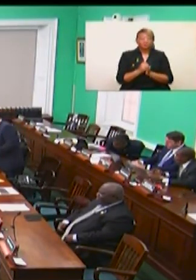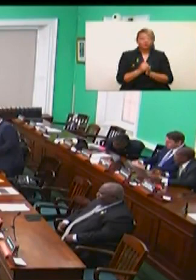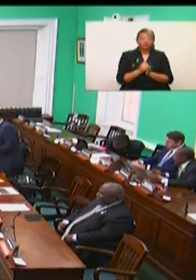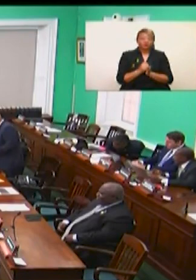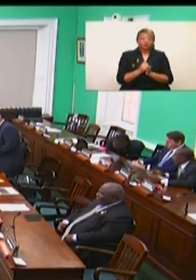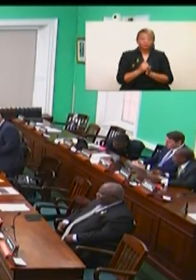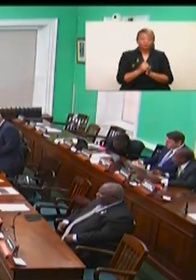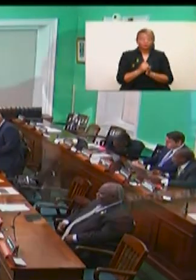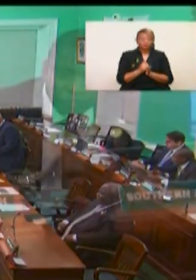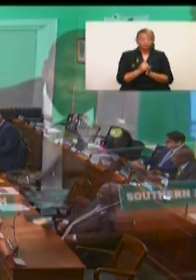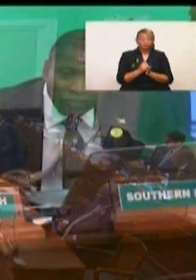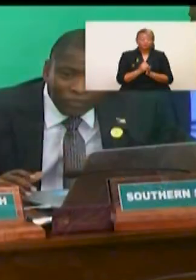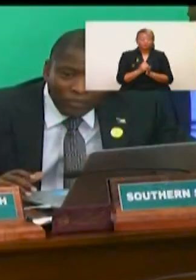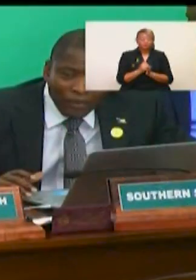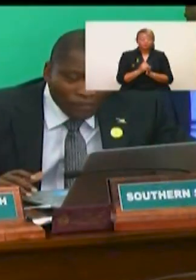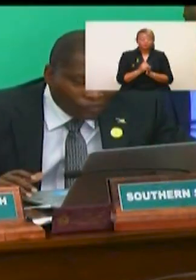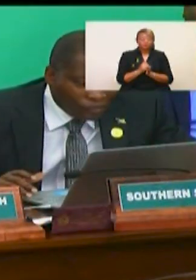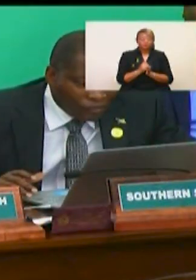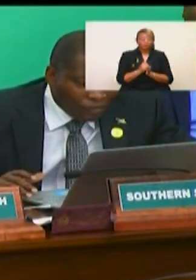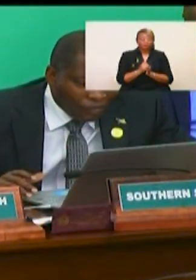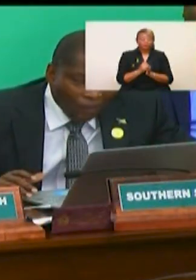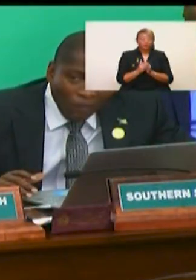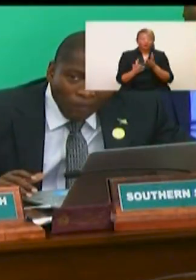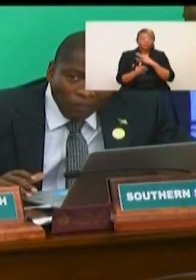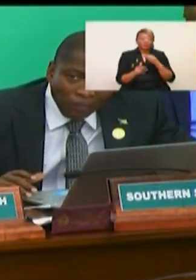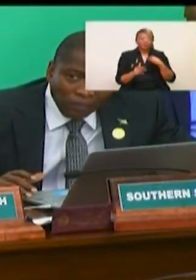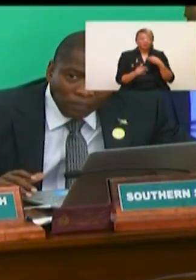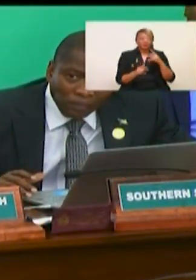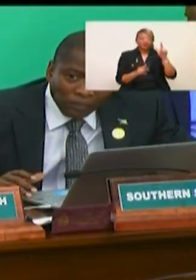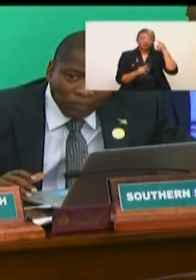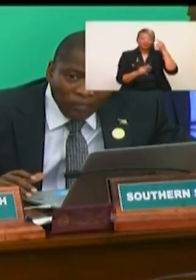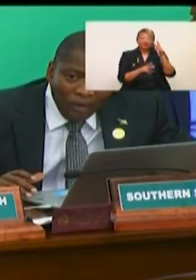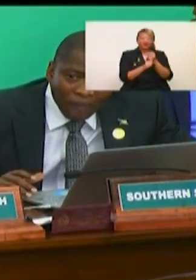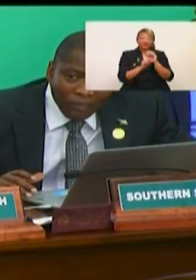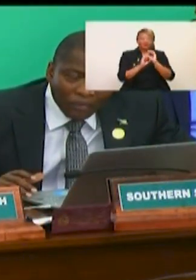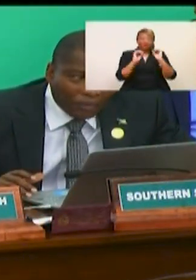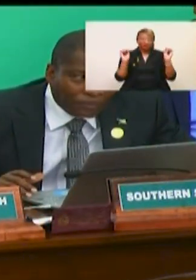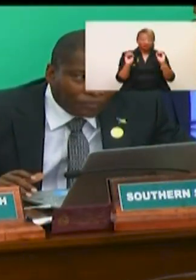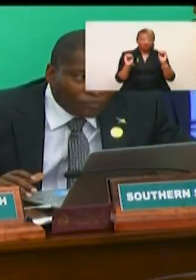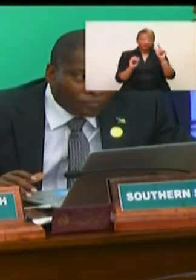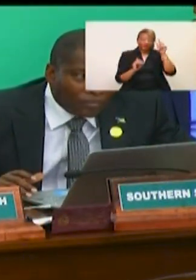And you want to point out, the member says the government gets nothing.